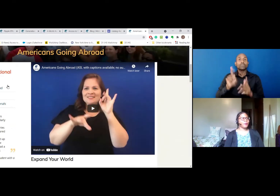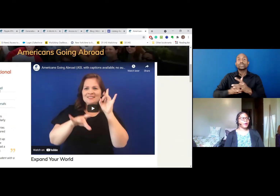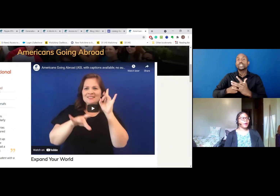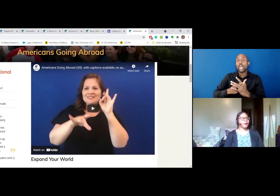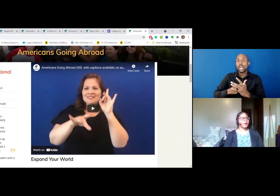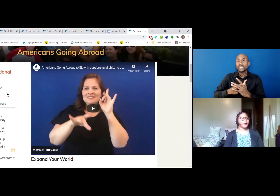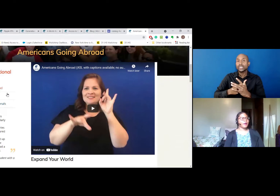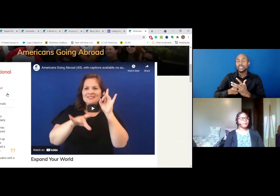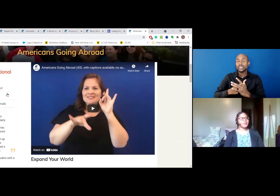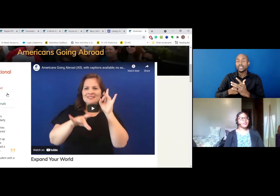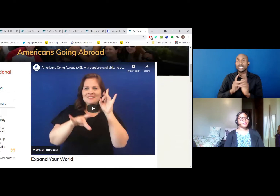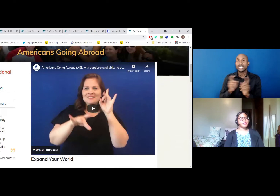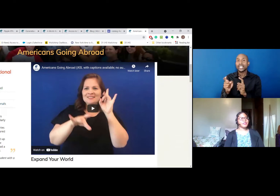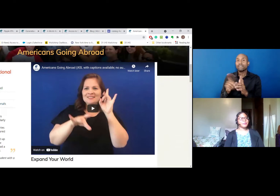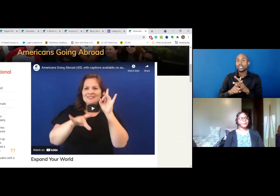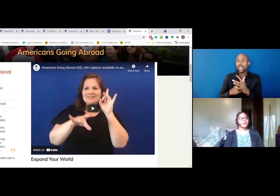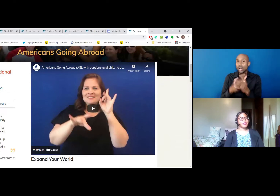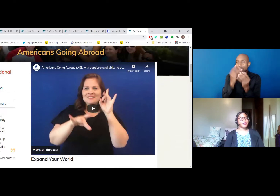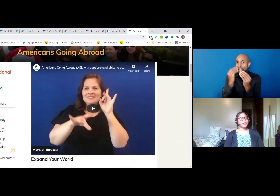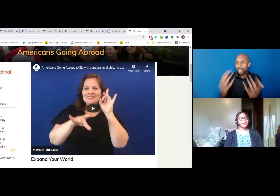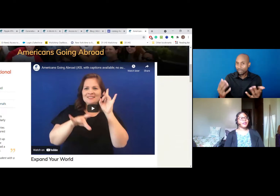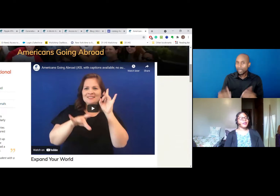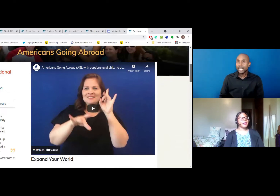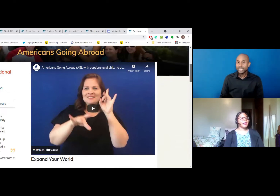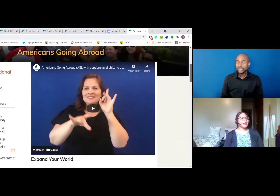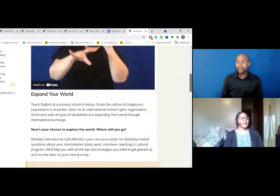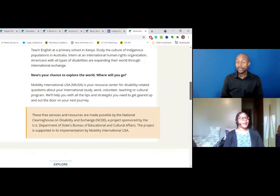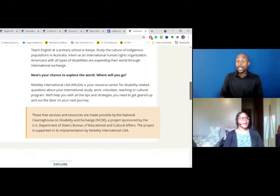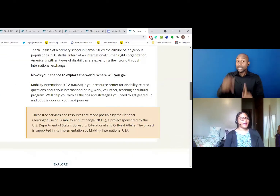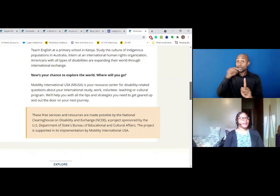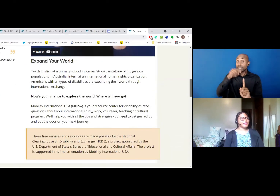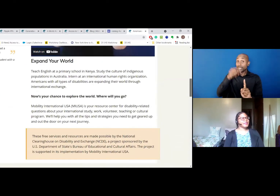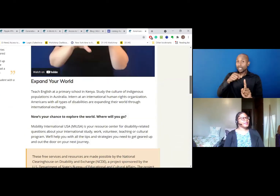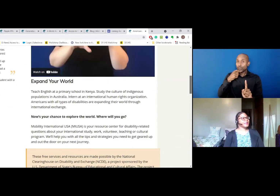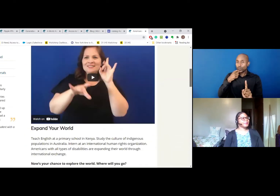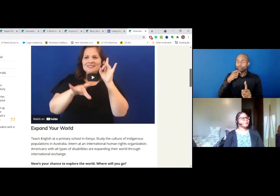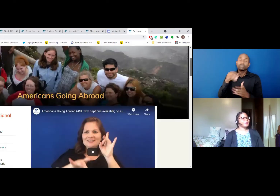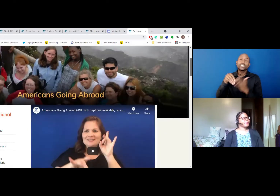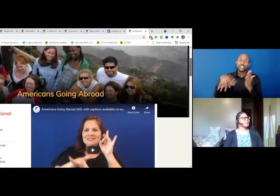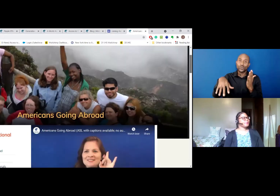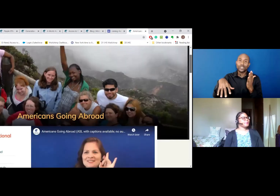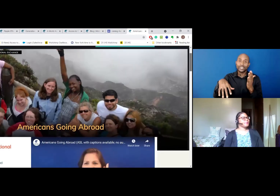information for students in particular. And